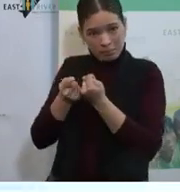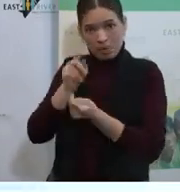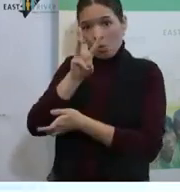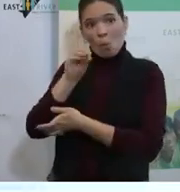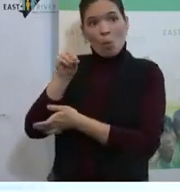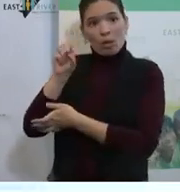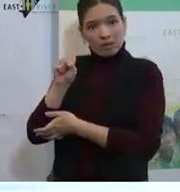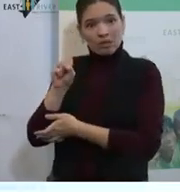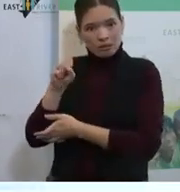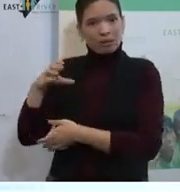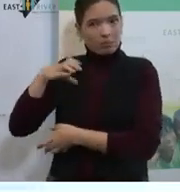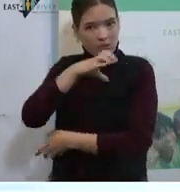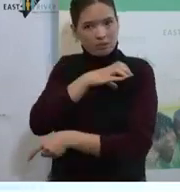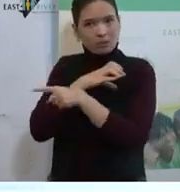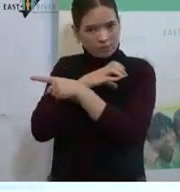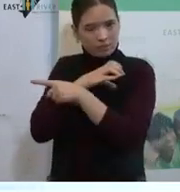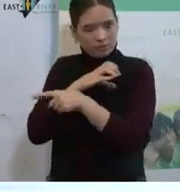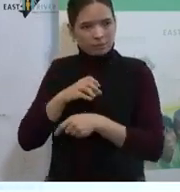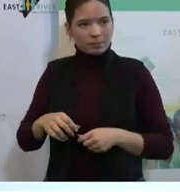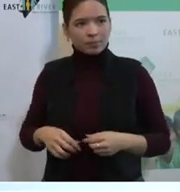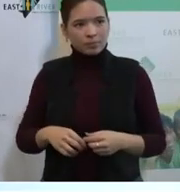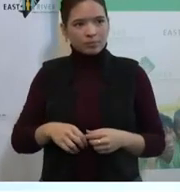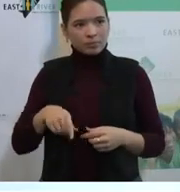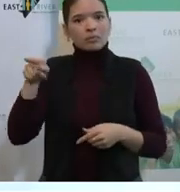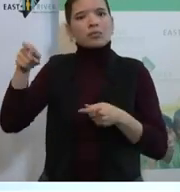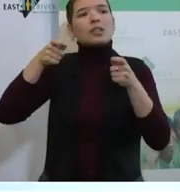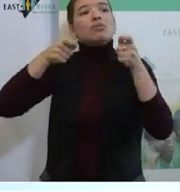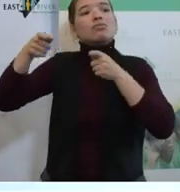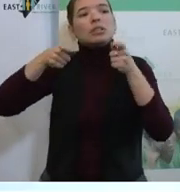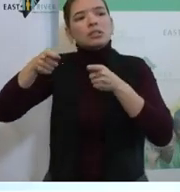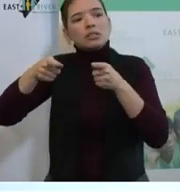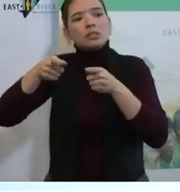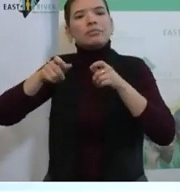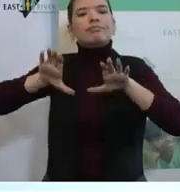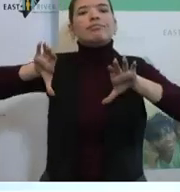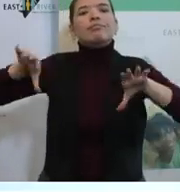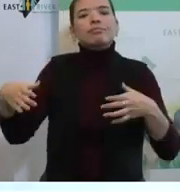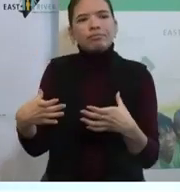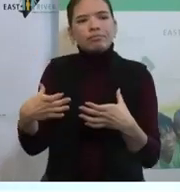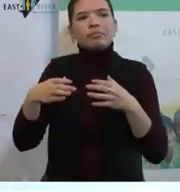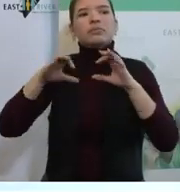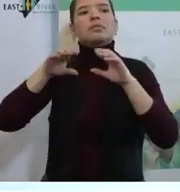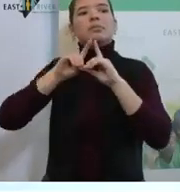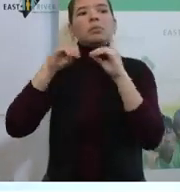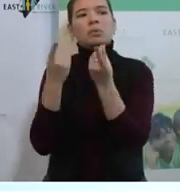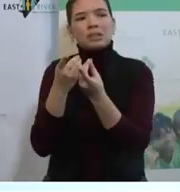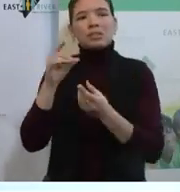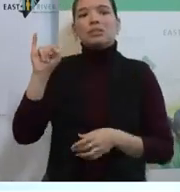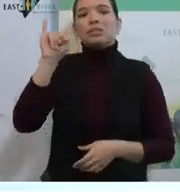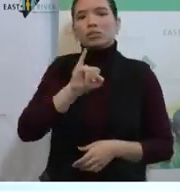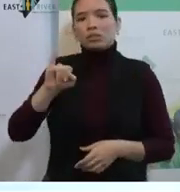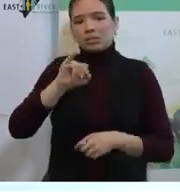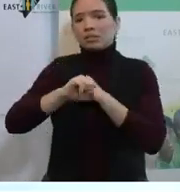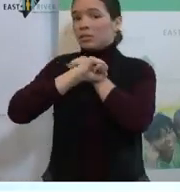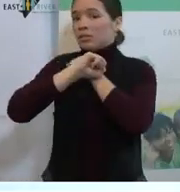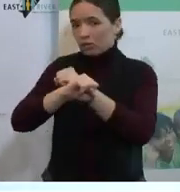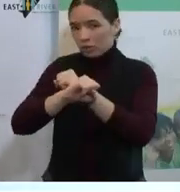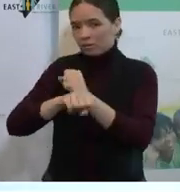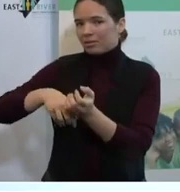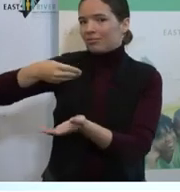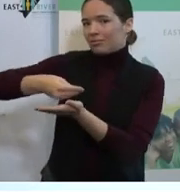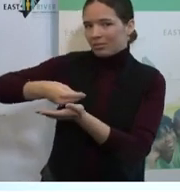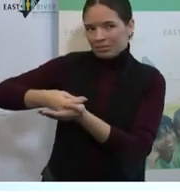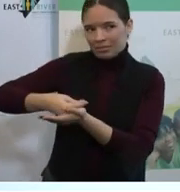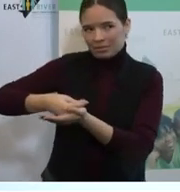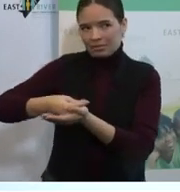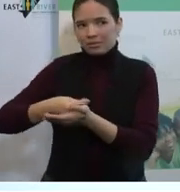is the Commissioner and Director of the Department of Insurance, Securities, and Banking. So a lot of the financial